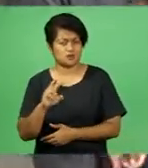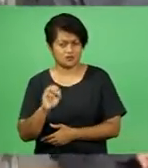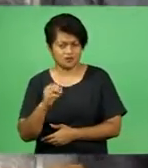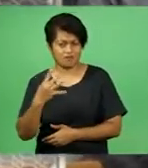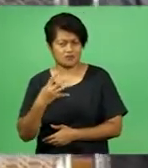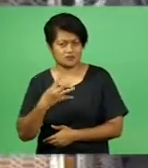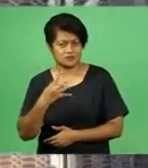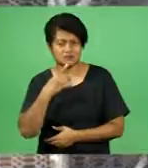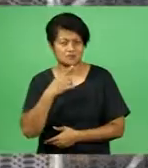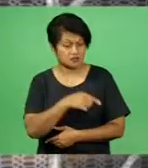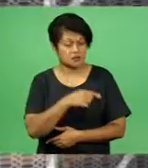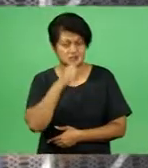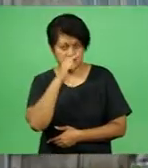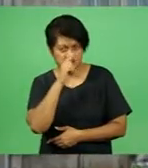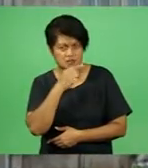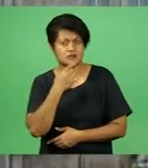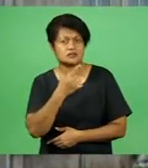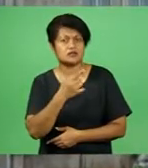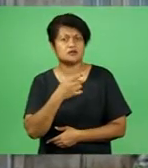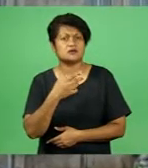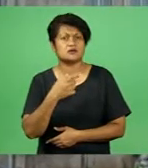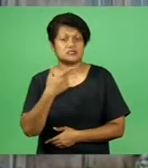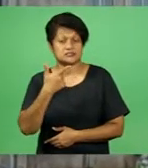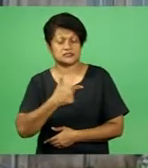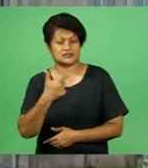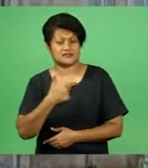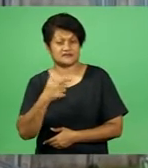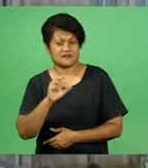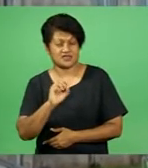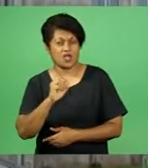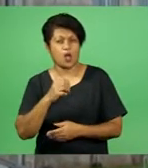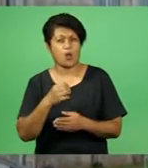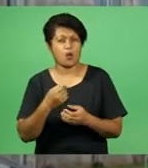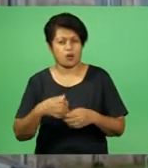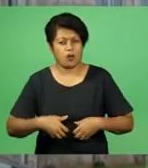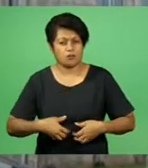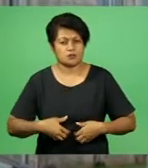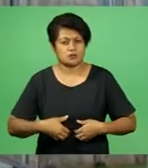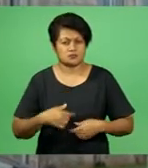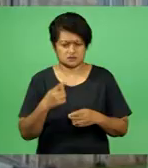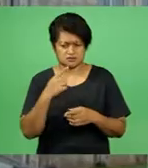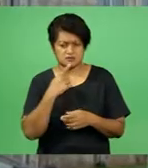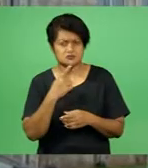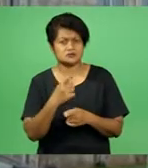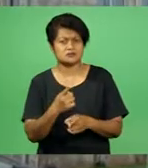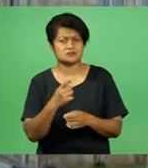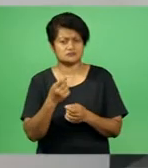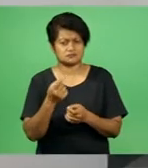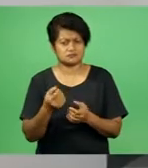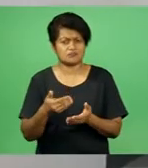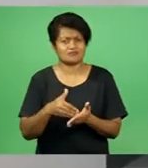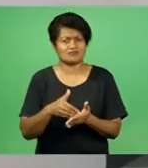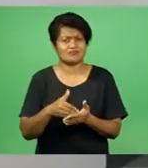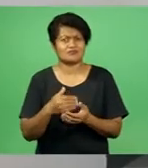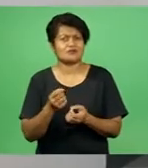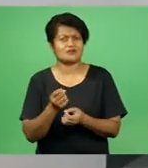than $52,000 from the 17 complainants by deception. The state today served amended information and disclosures to the